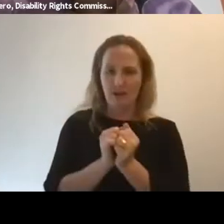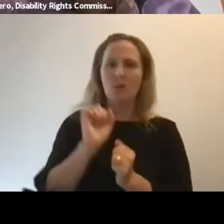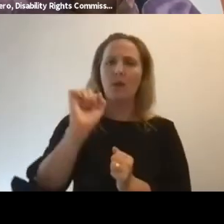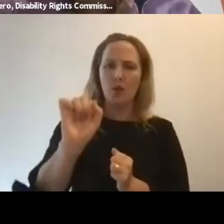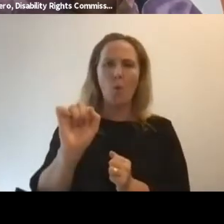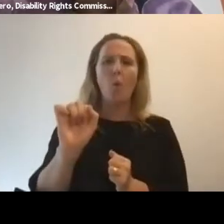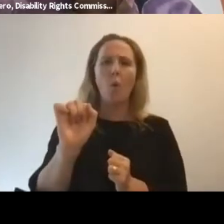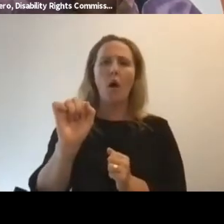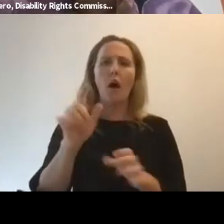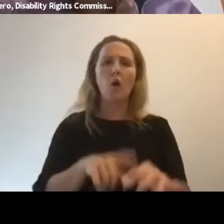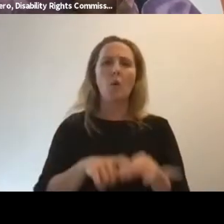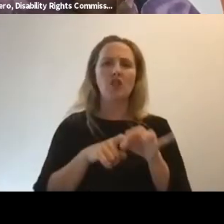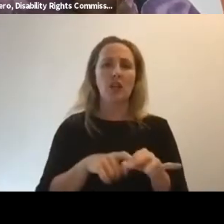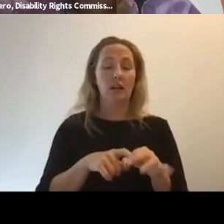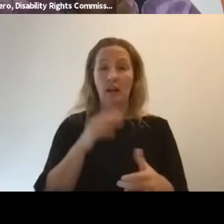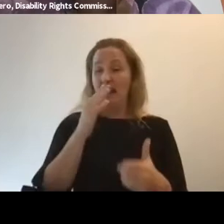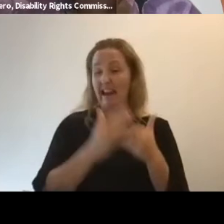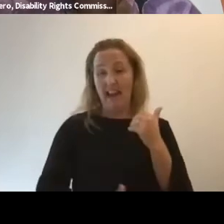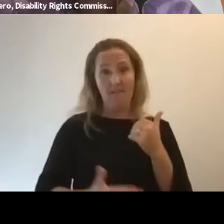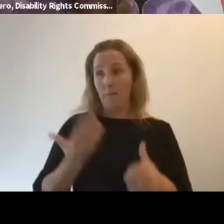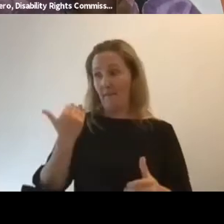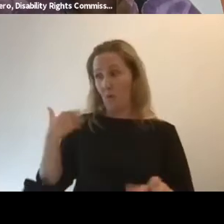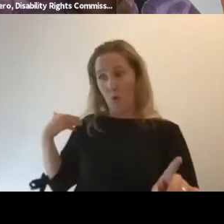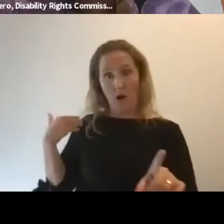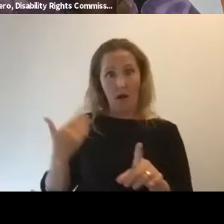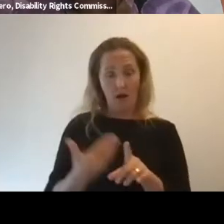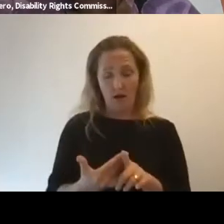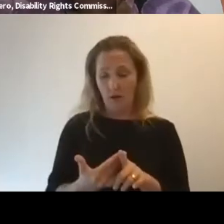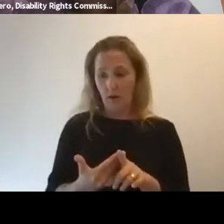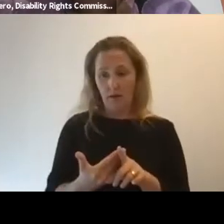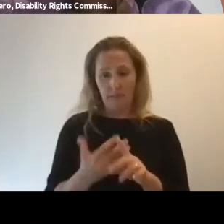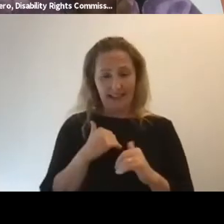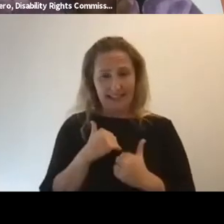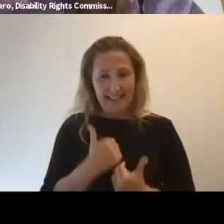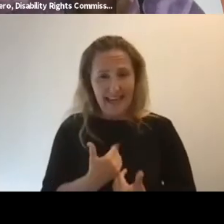never before, you know, have we needed